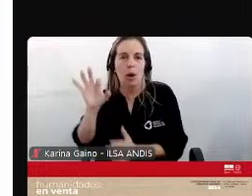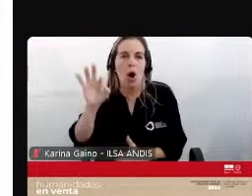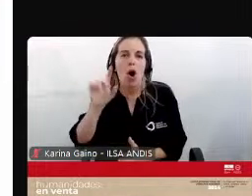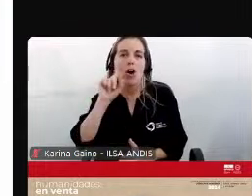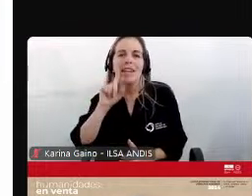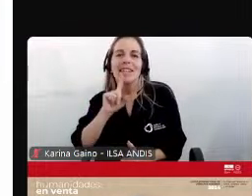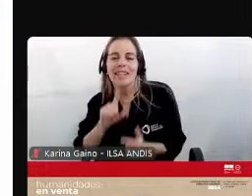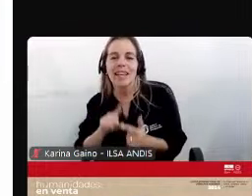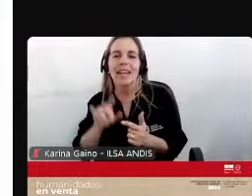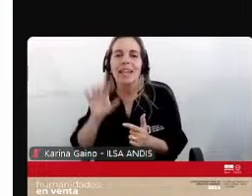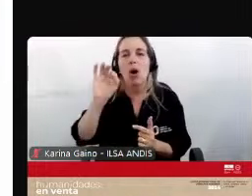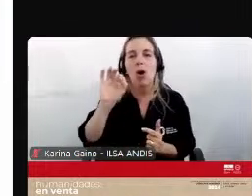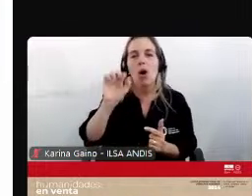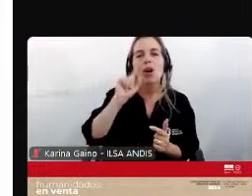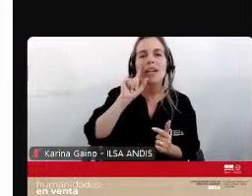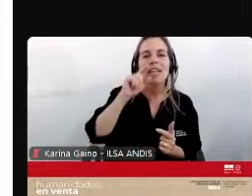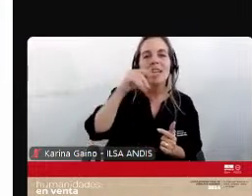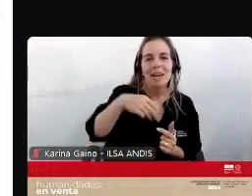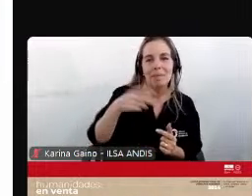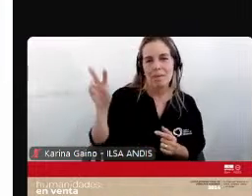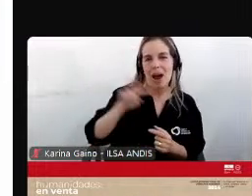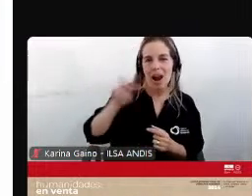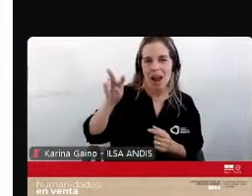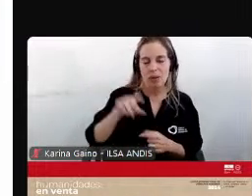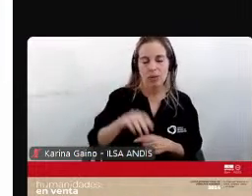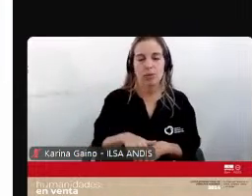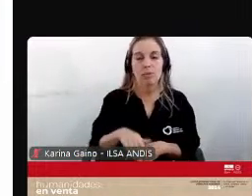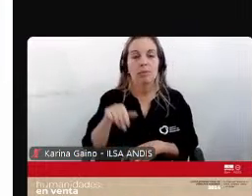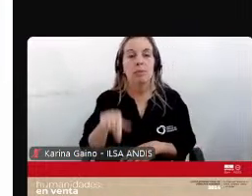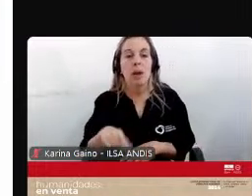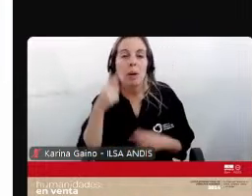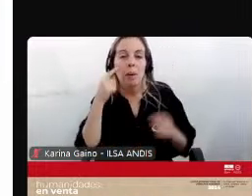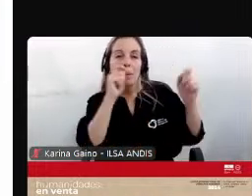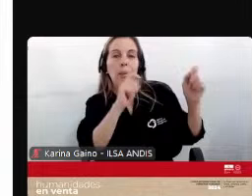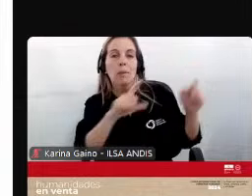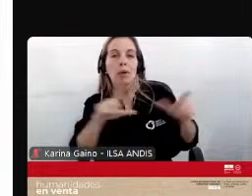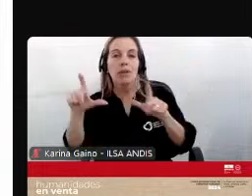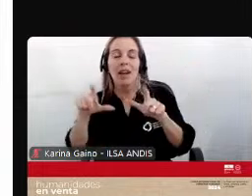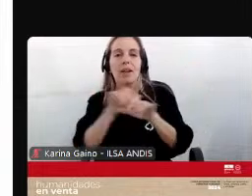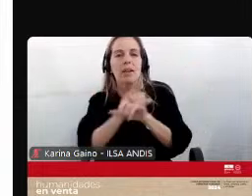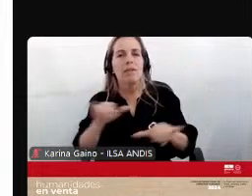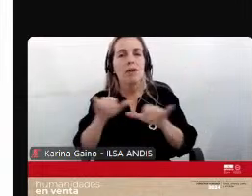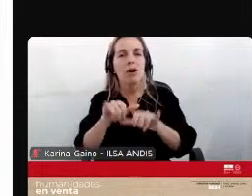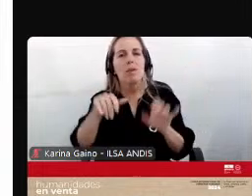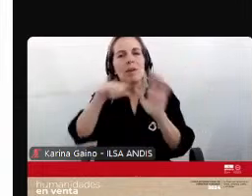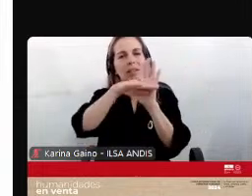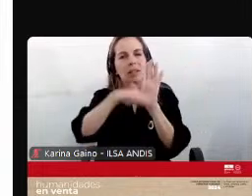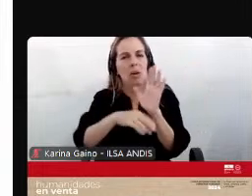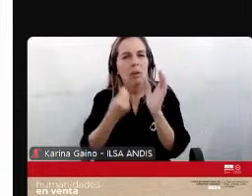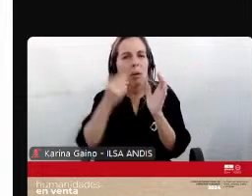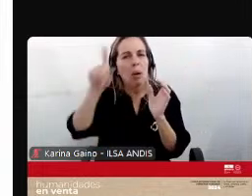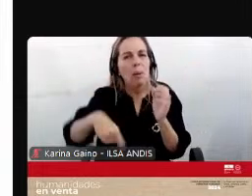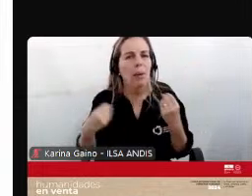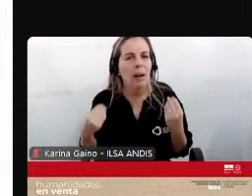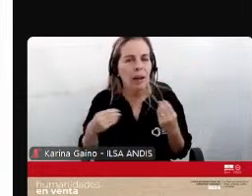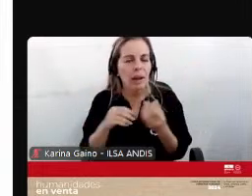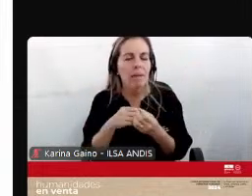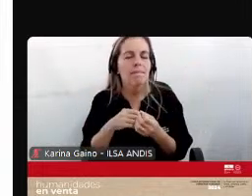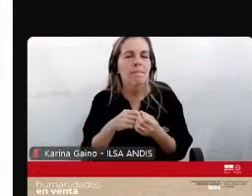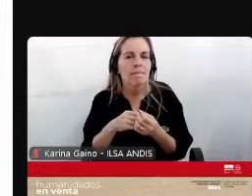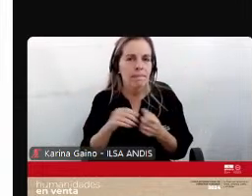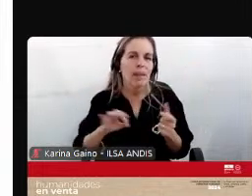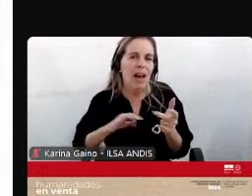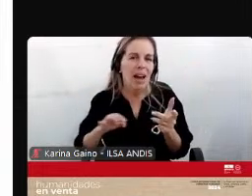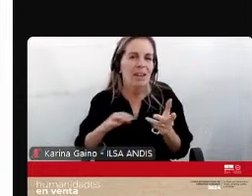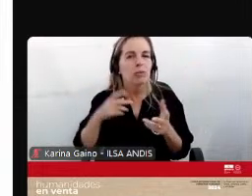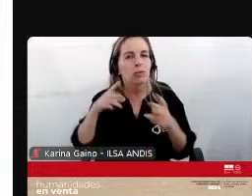And the information that I'm going to share today is based upon many, many years of research that we've done